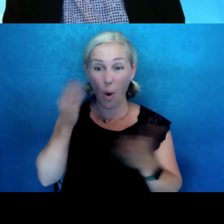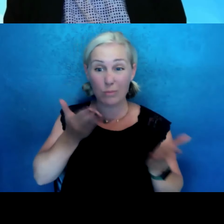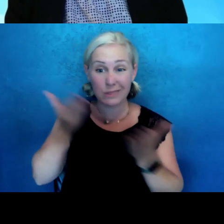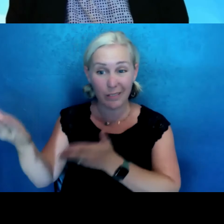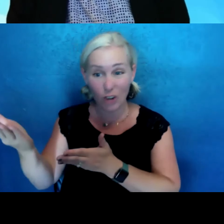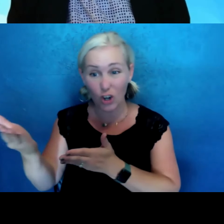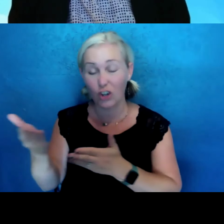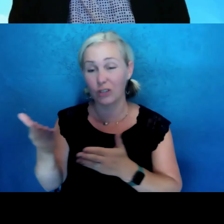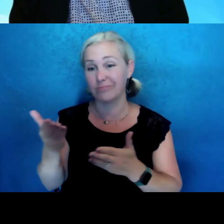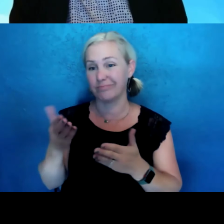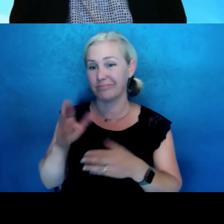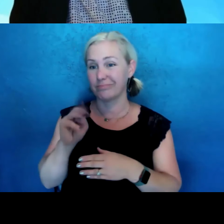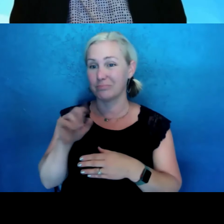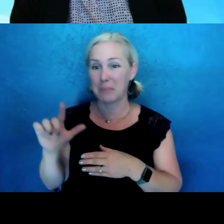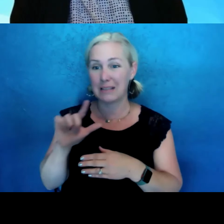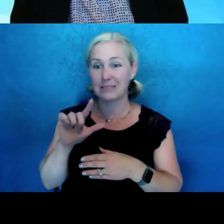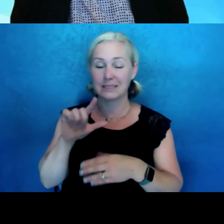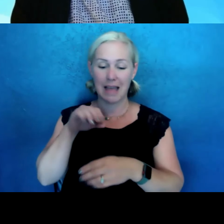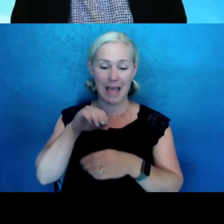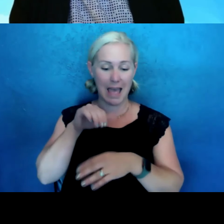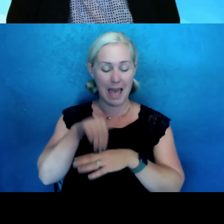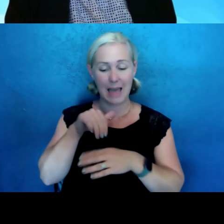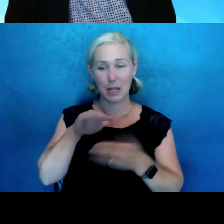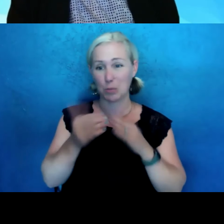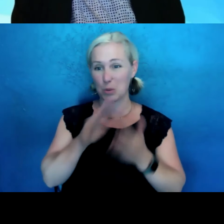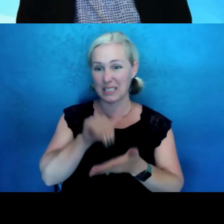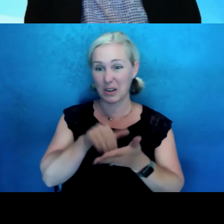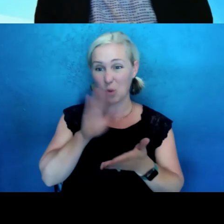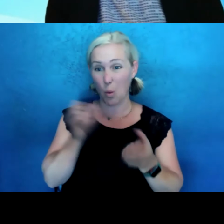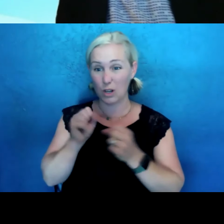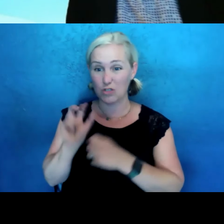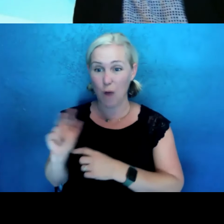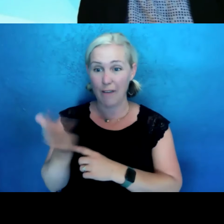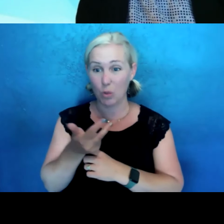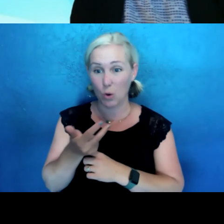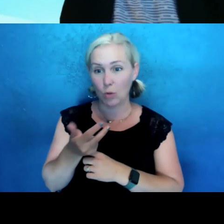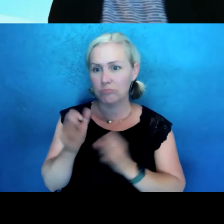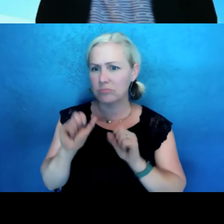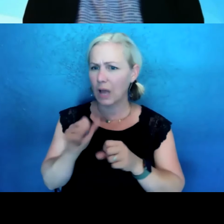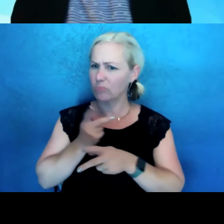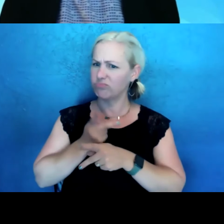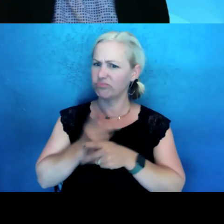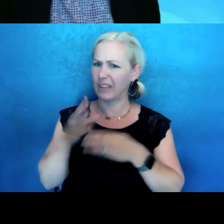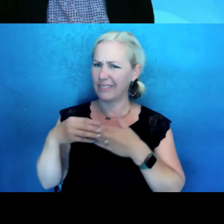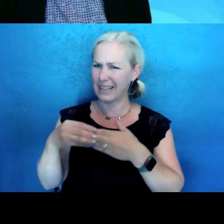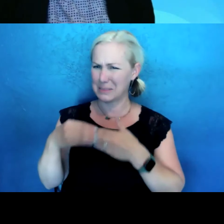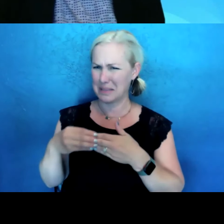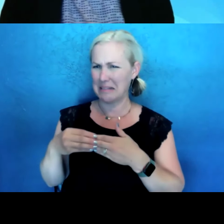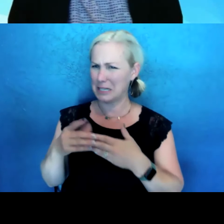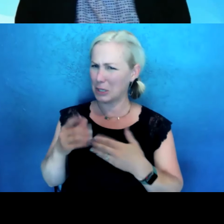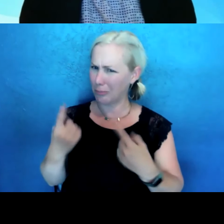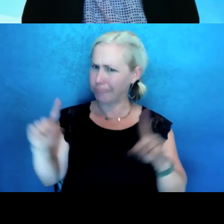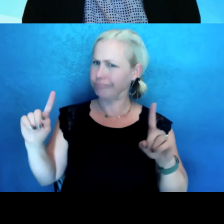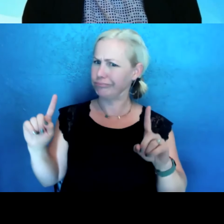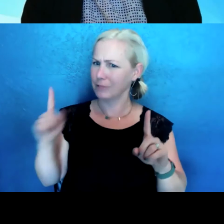or meals at community centers or even drive-through meals. And can we preserve some of those flexibilities that were proven to be effective for the